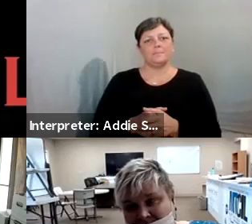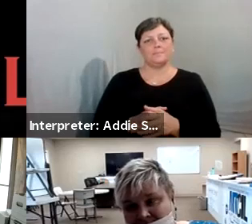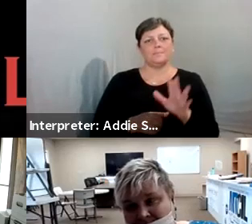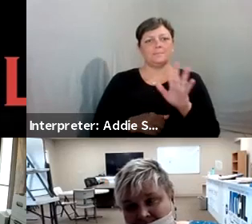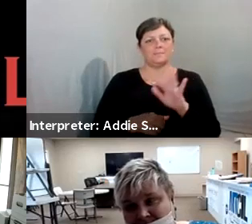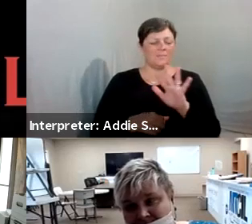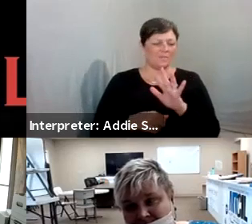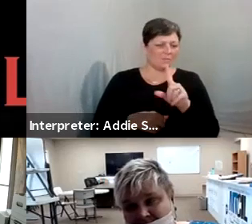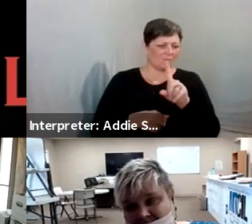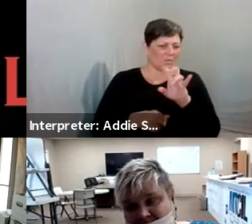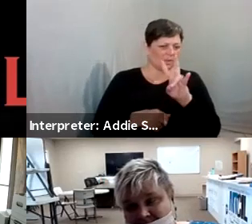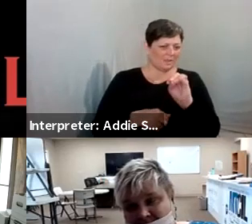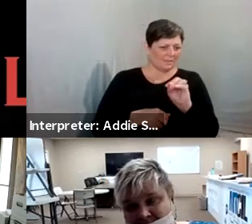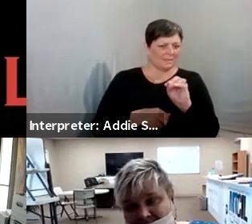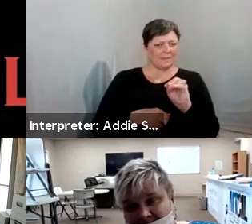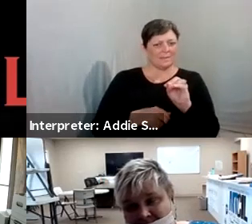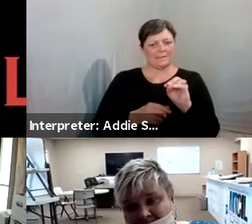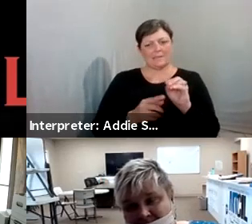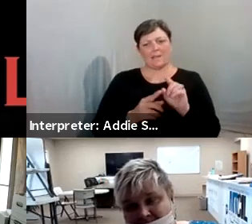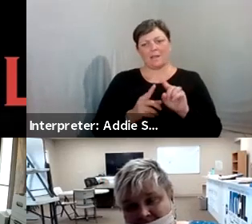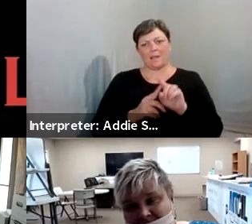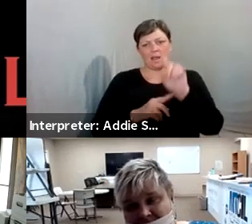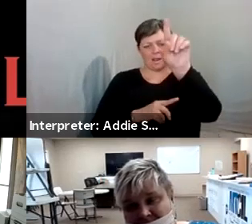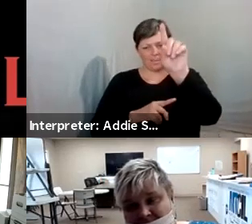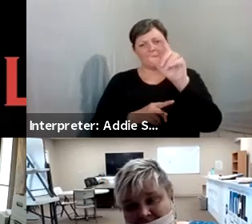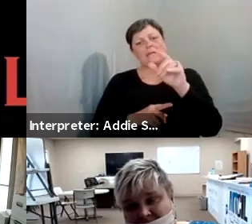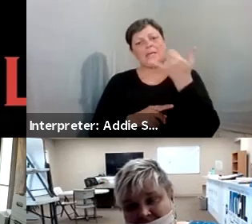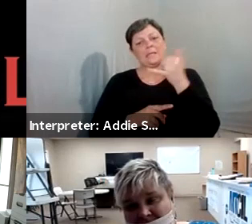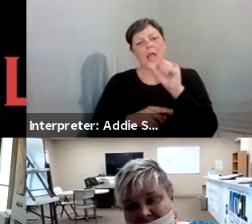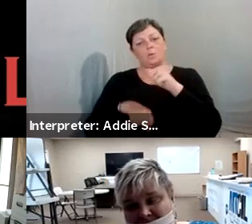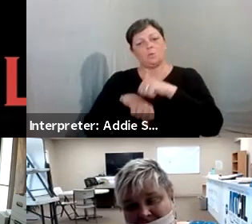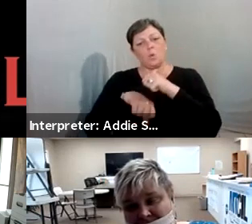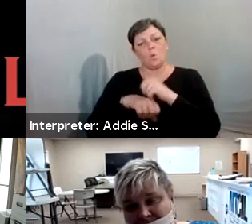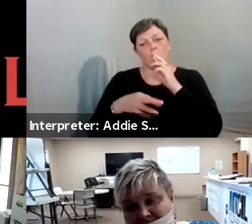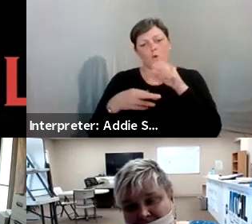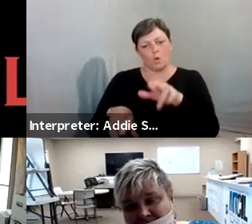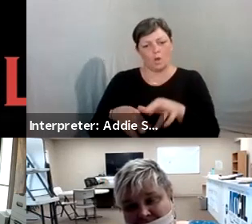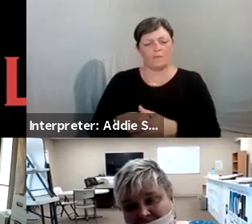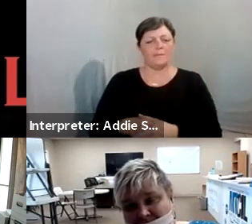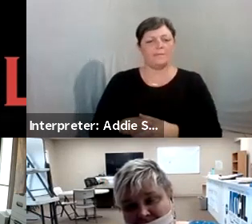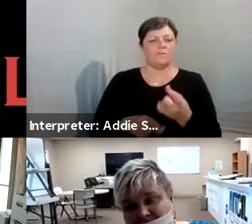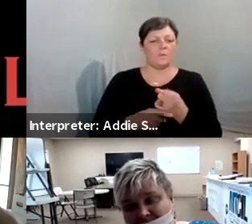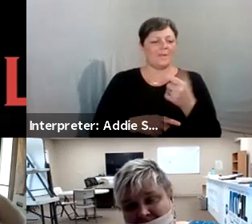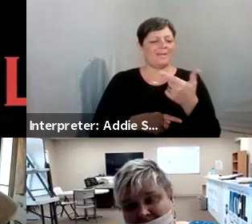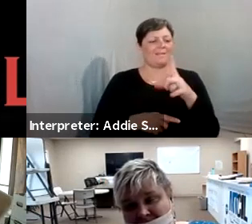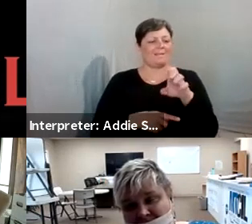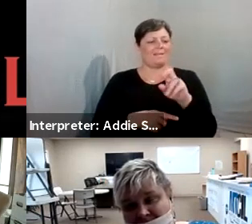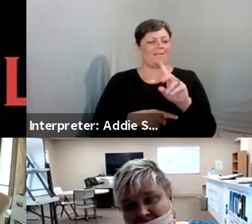170 miles up the Yellowstone River or down Highway 94 from Glendive.